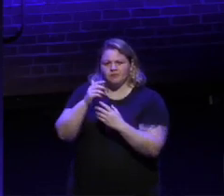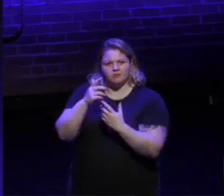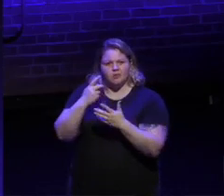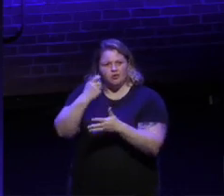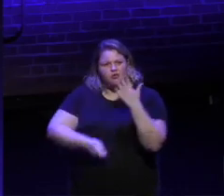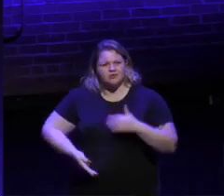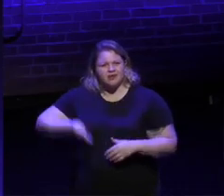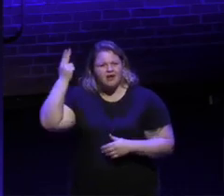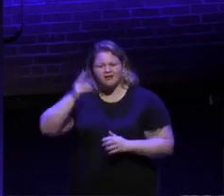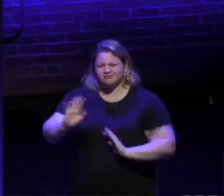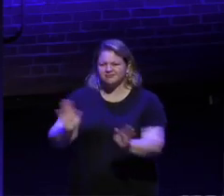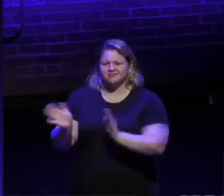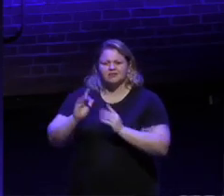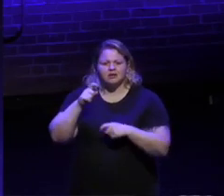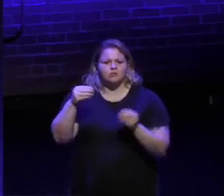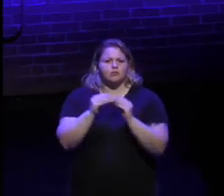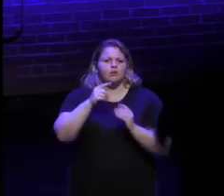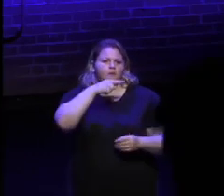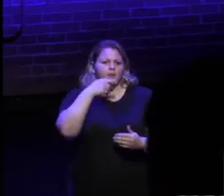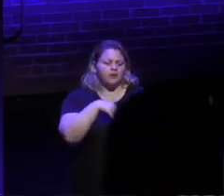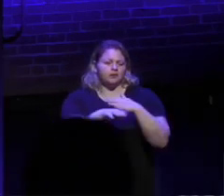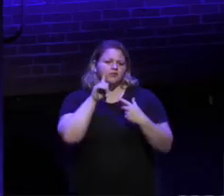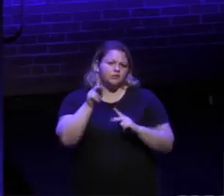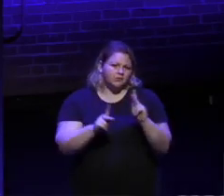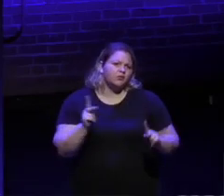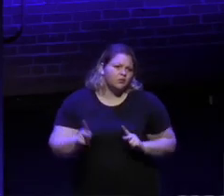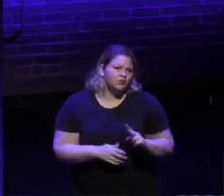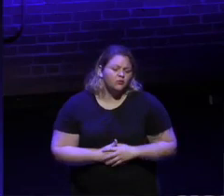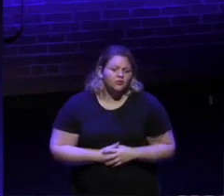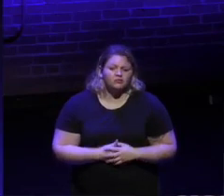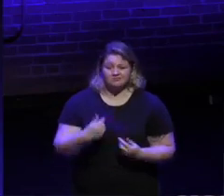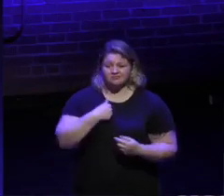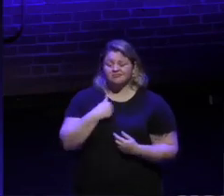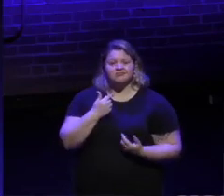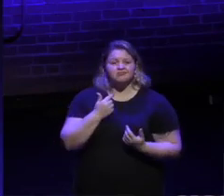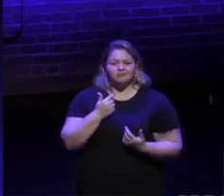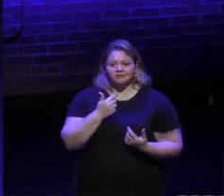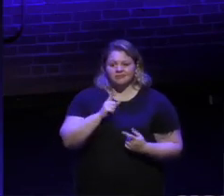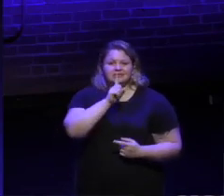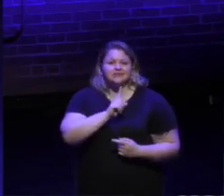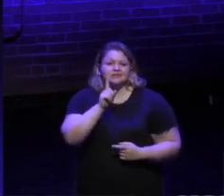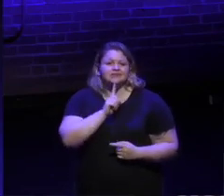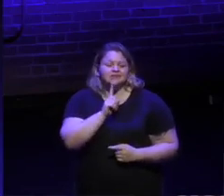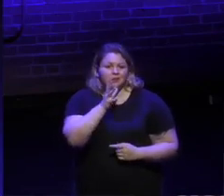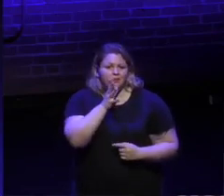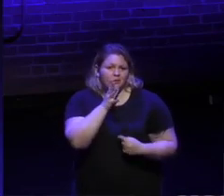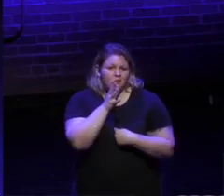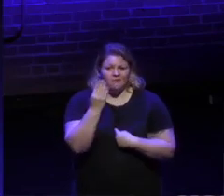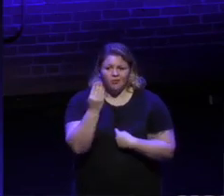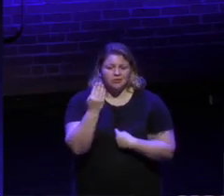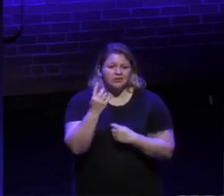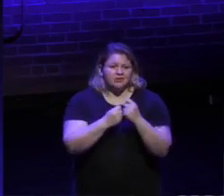to rapid antigen tests. So that's what drew me into this race. I've been a single mom for 14 years, so I've also experienced the